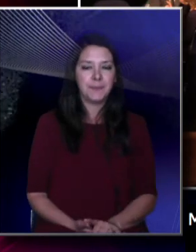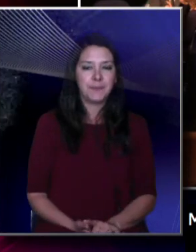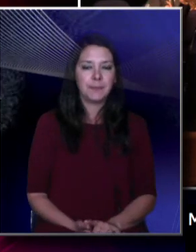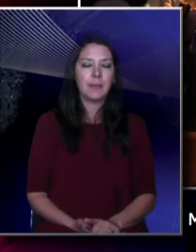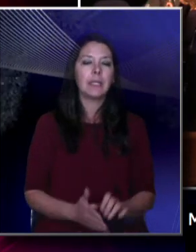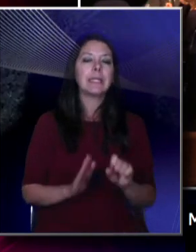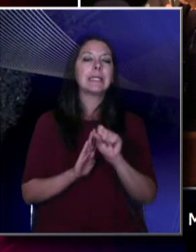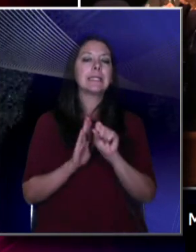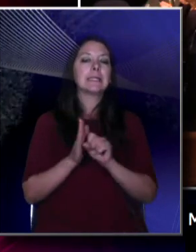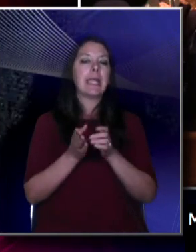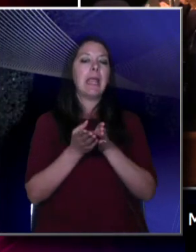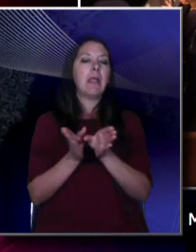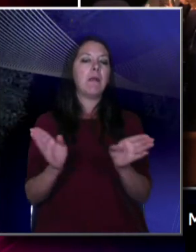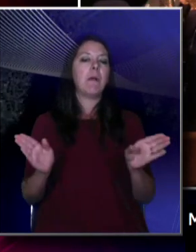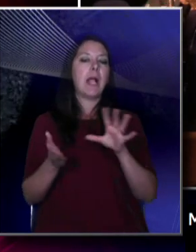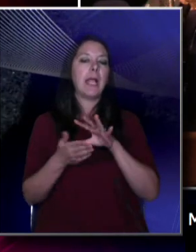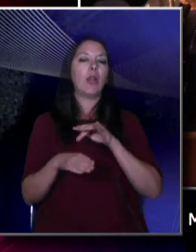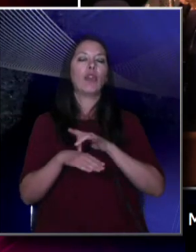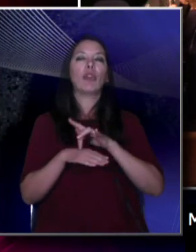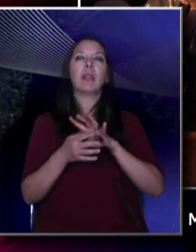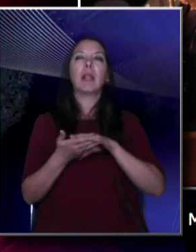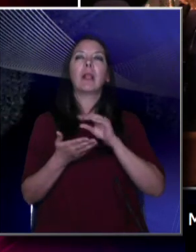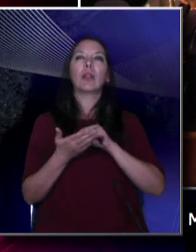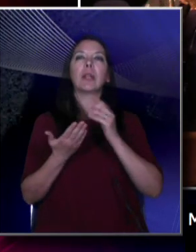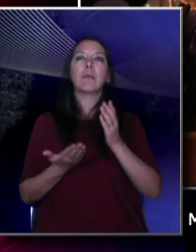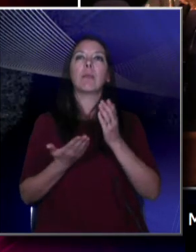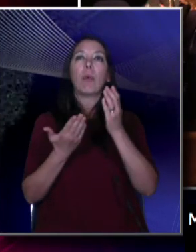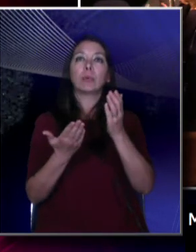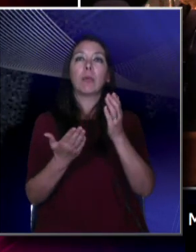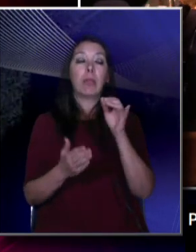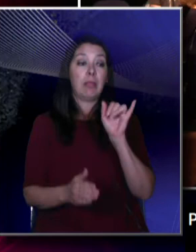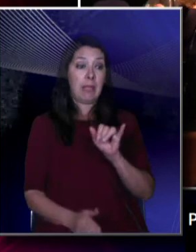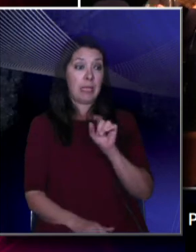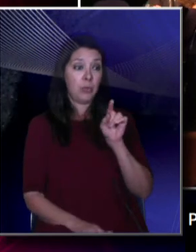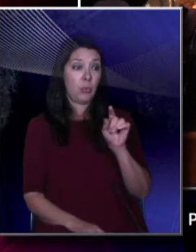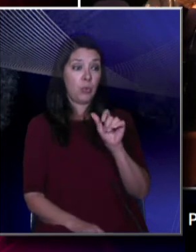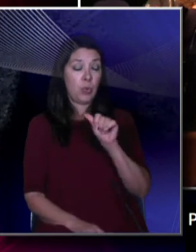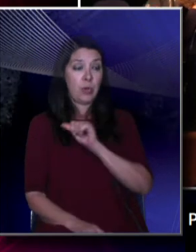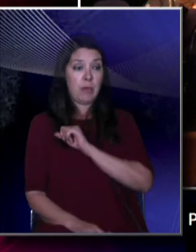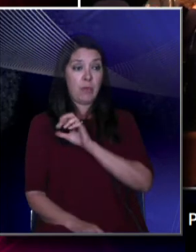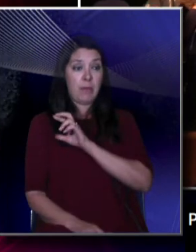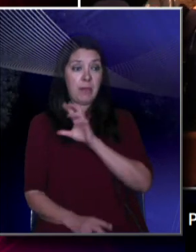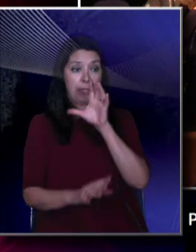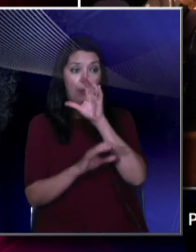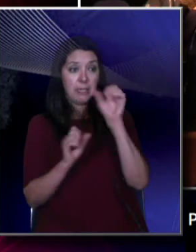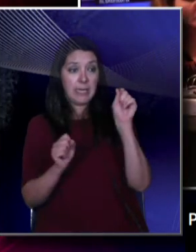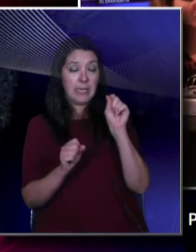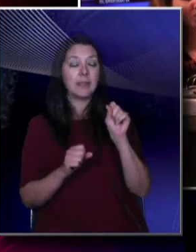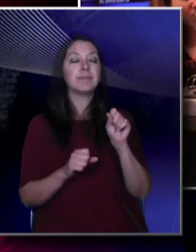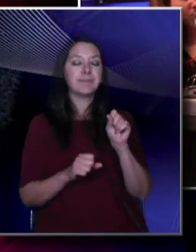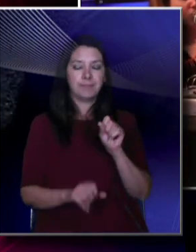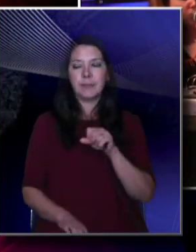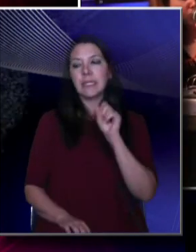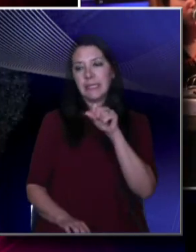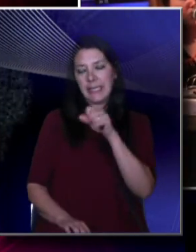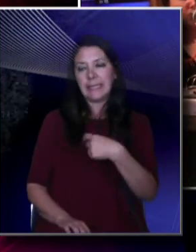Statewide Early Learning Program Proposal. Is that you, Superintendent Reichman, as well? Yes.